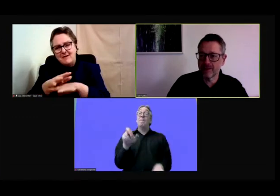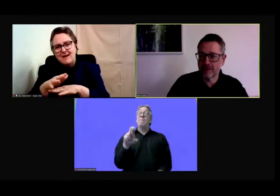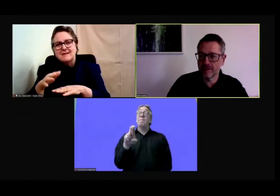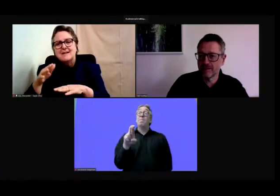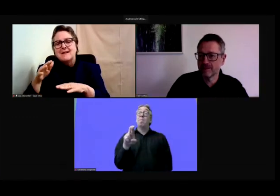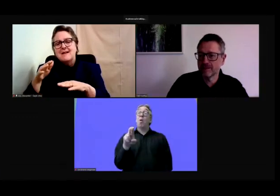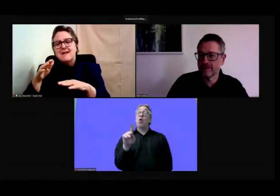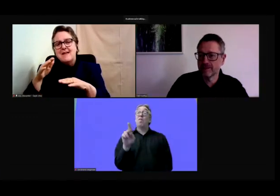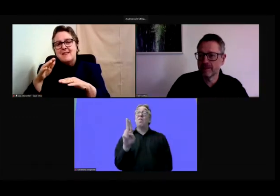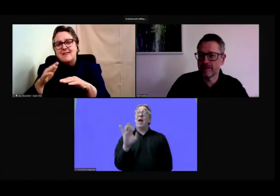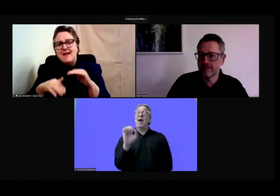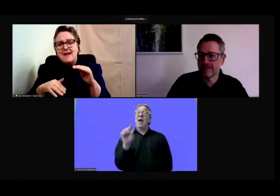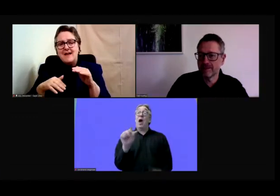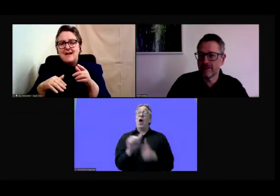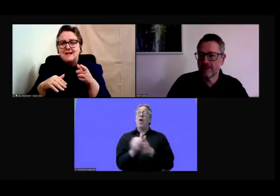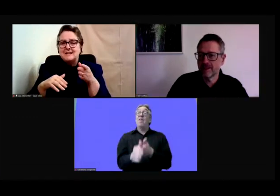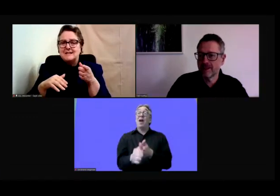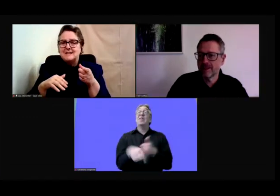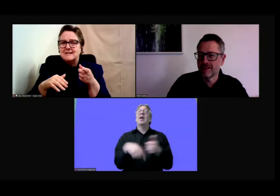non-signers? It could be.